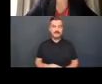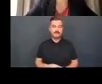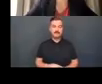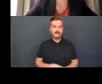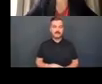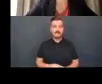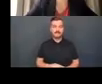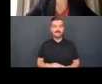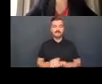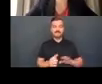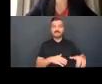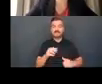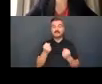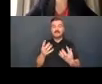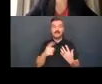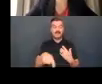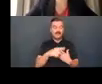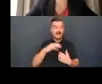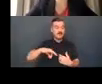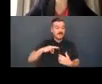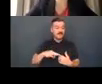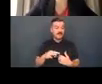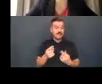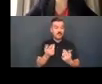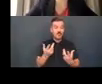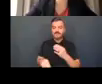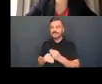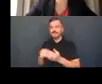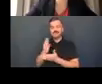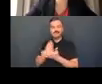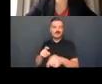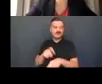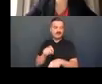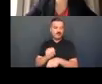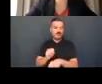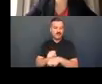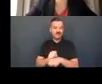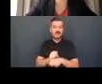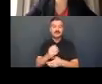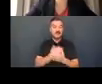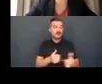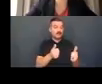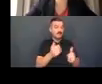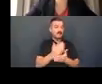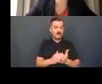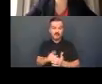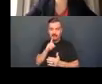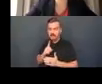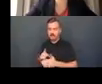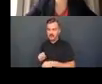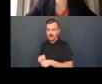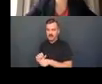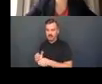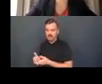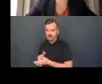Many participants supplemented their benefit with part-time work, both under and over the table. For the two participants whose work